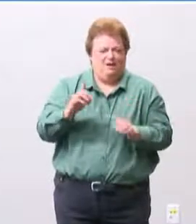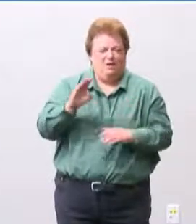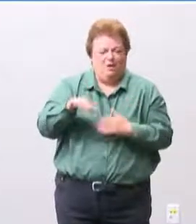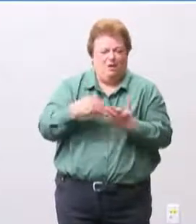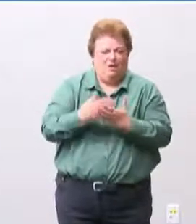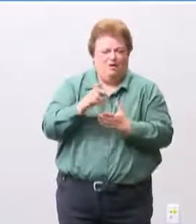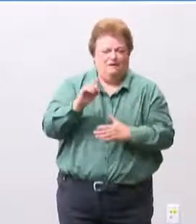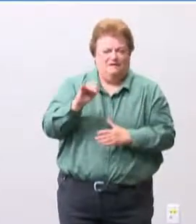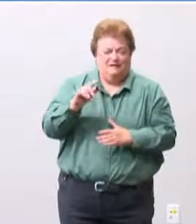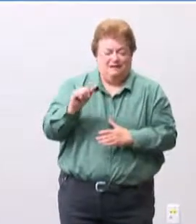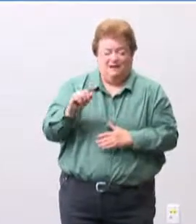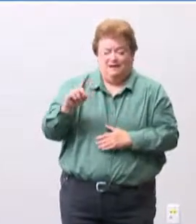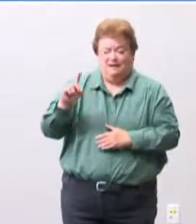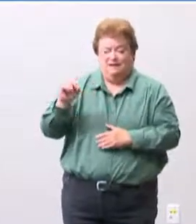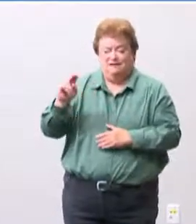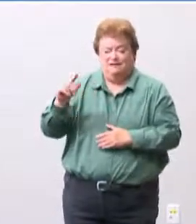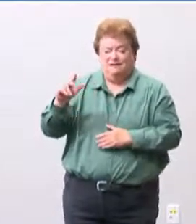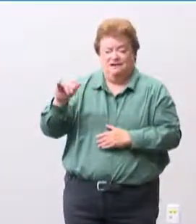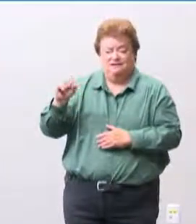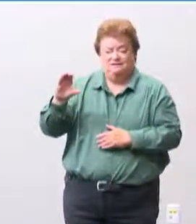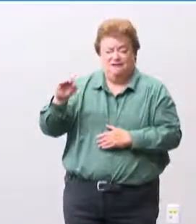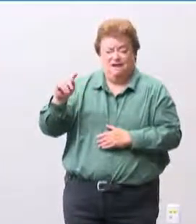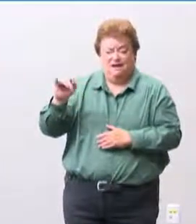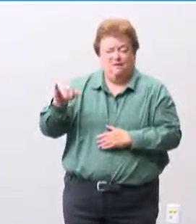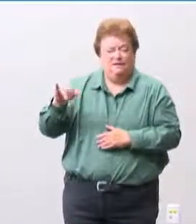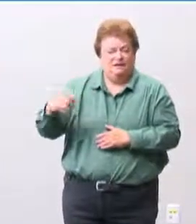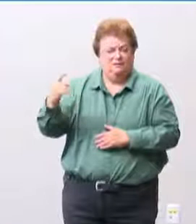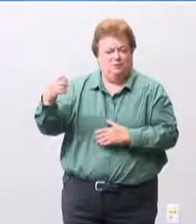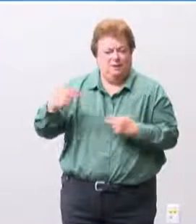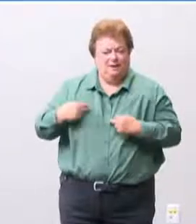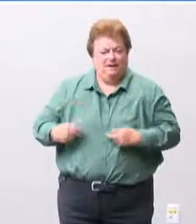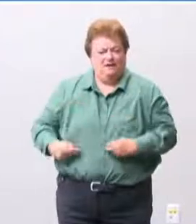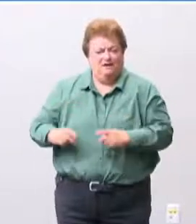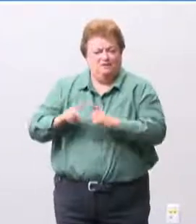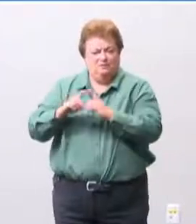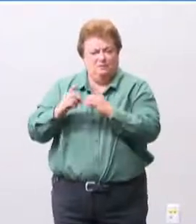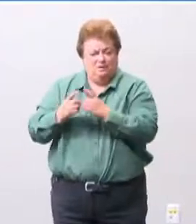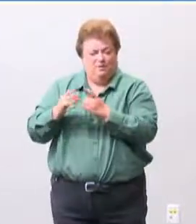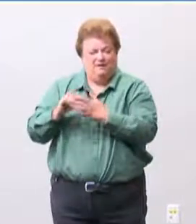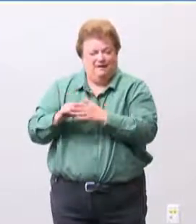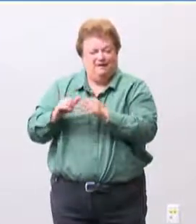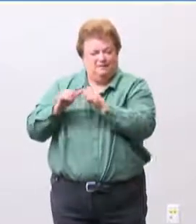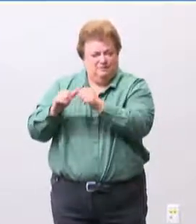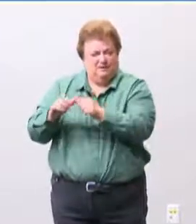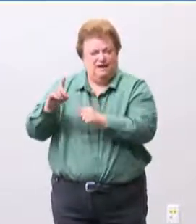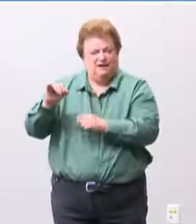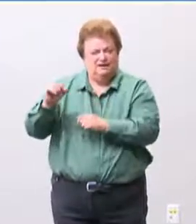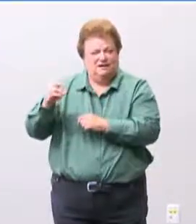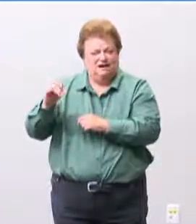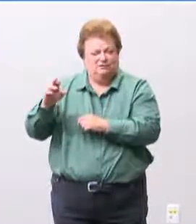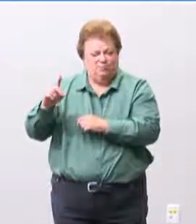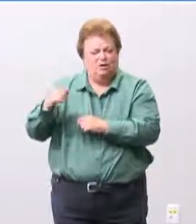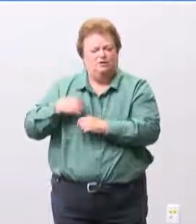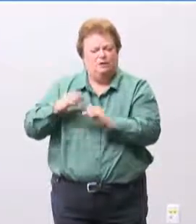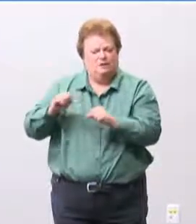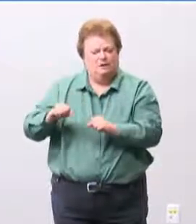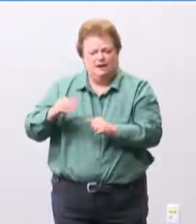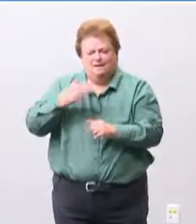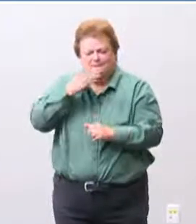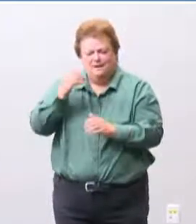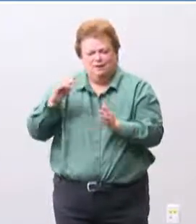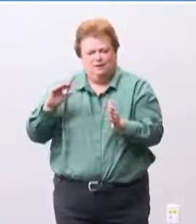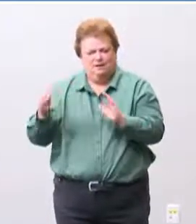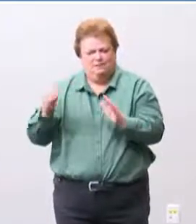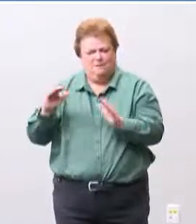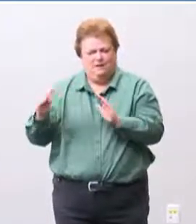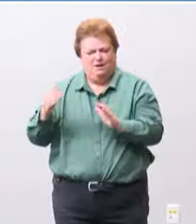Douglas County, is one of the health departments that has maintained its dashboard, so we can do a better comparison with the most